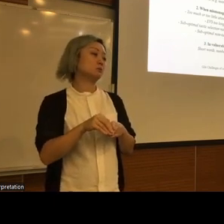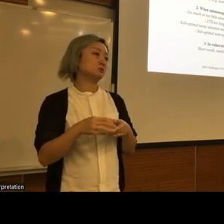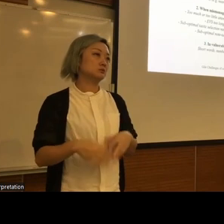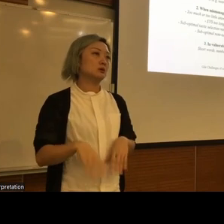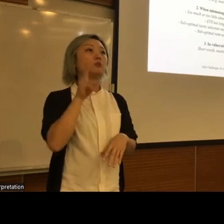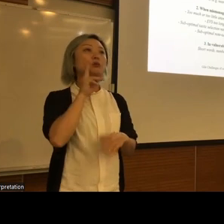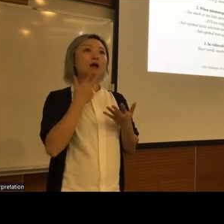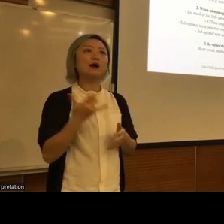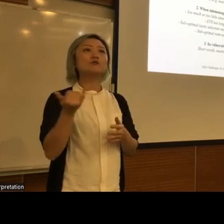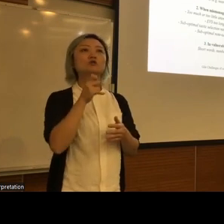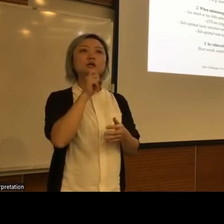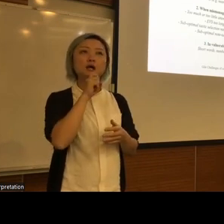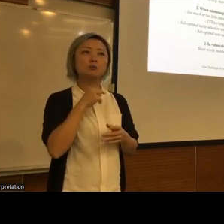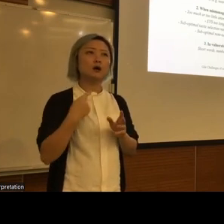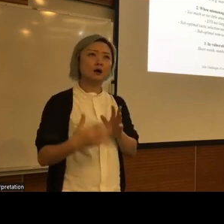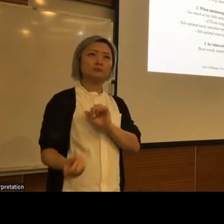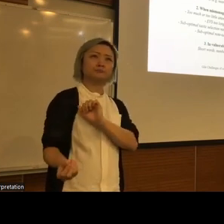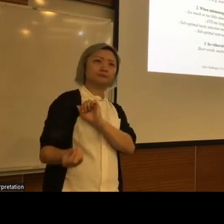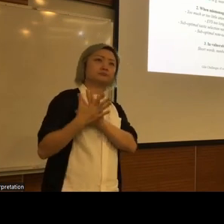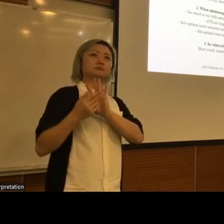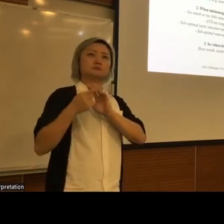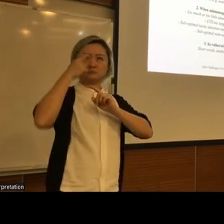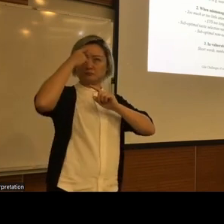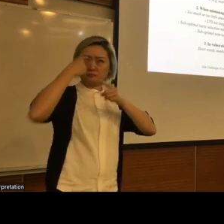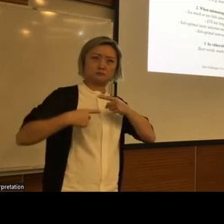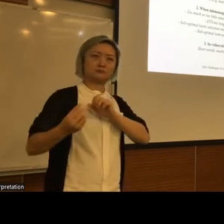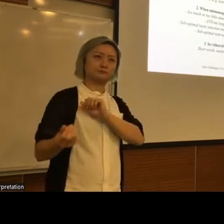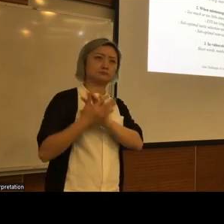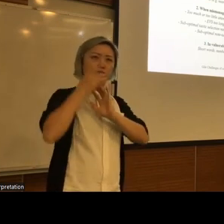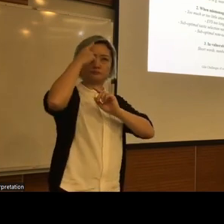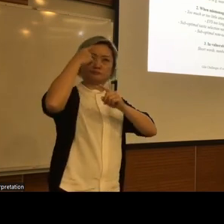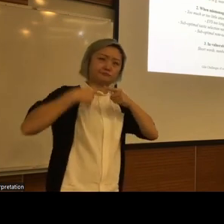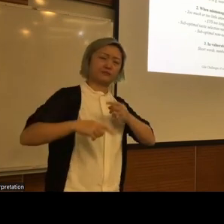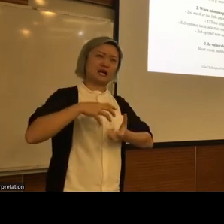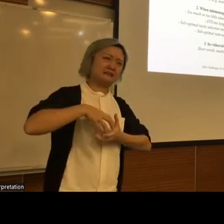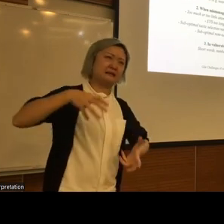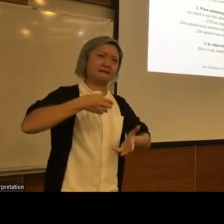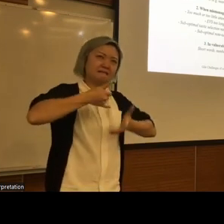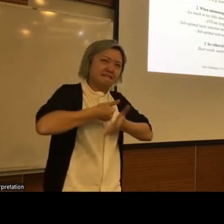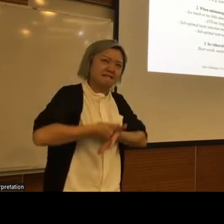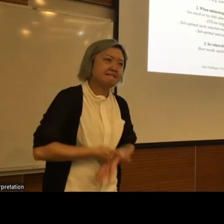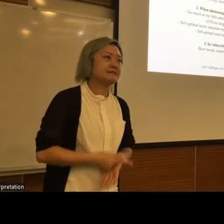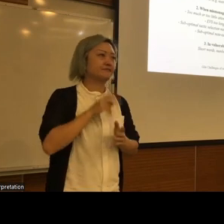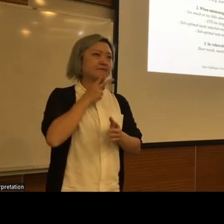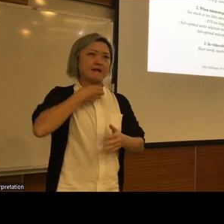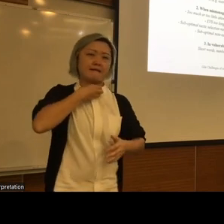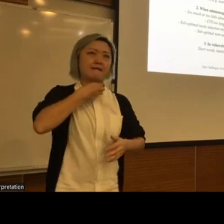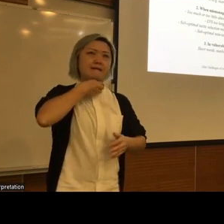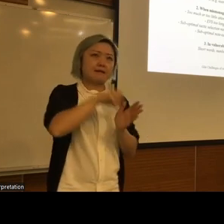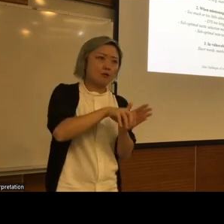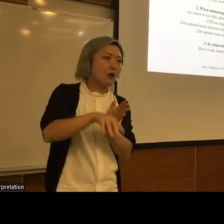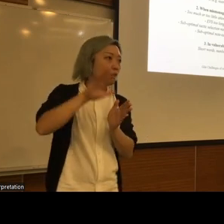problem triggers, about what causes them to have problems, to feel stressed, to feel it's getting difficult, then